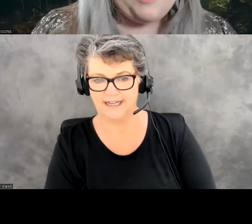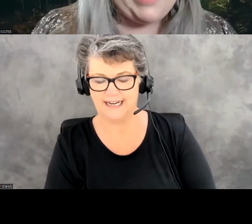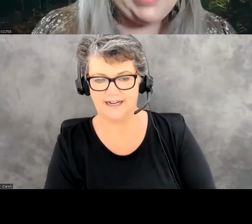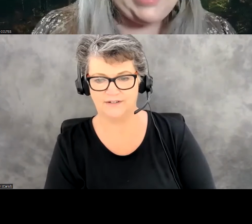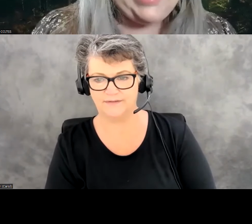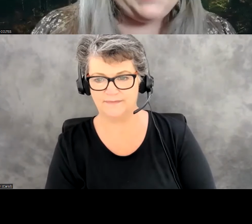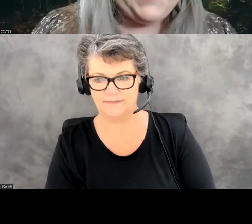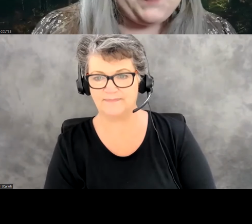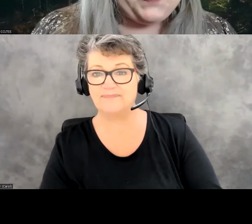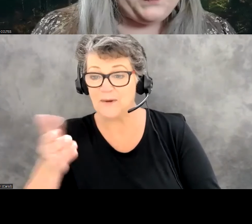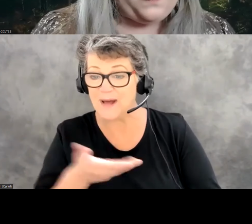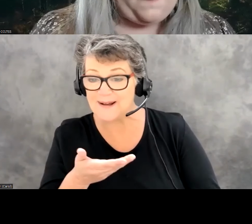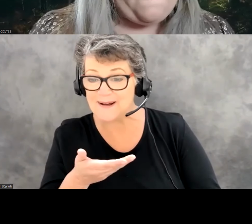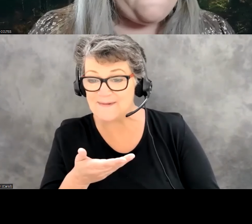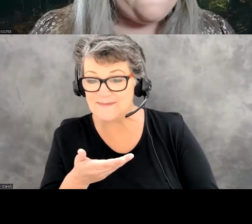Welcome, everybody.